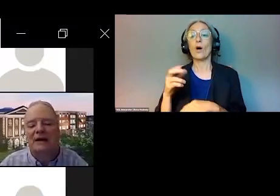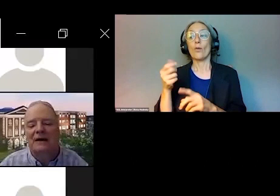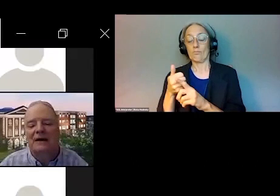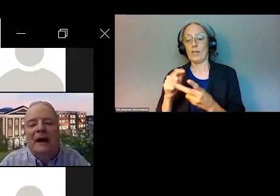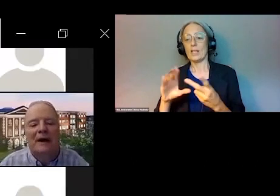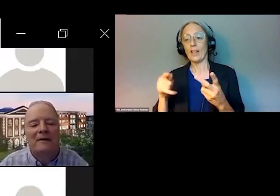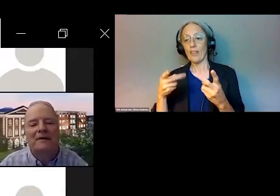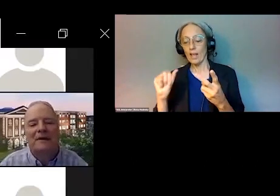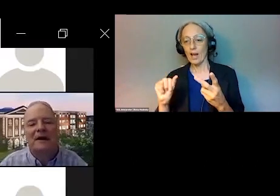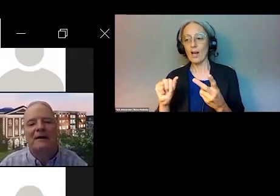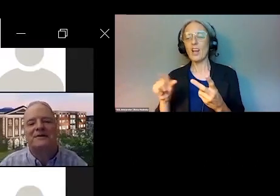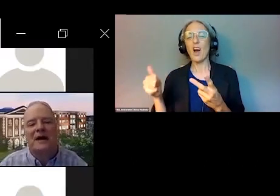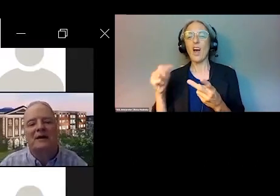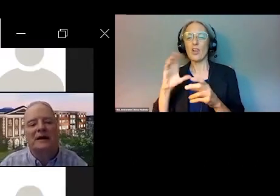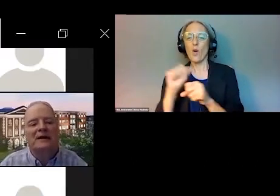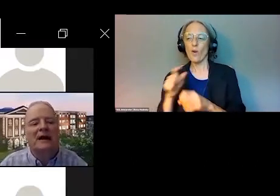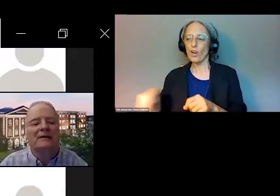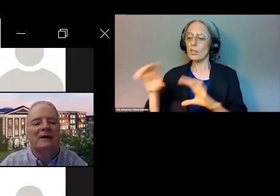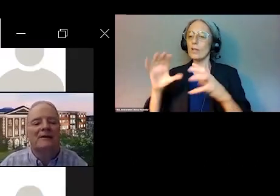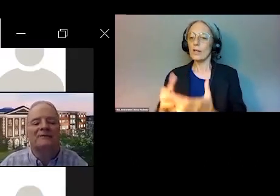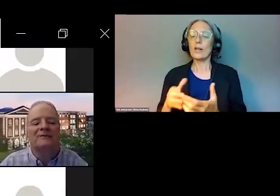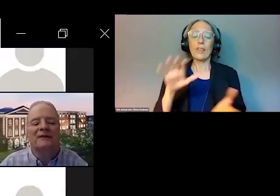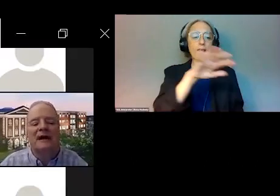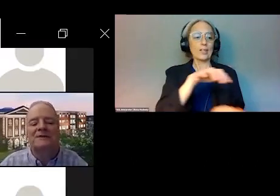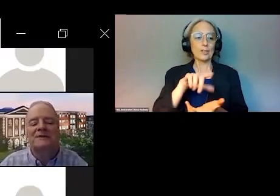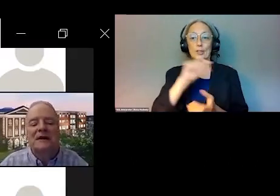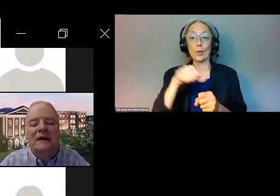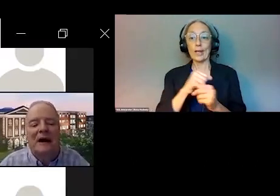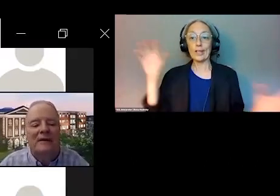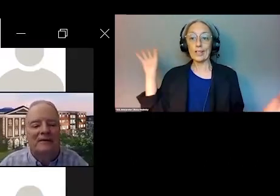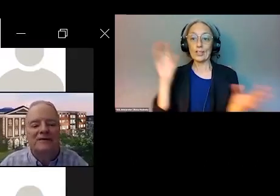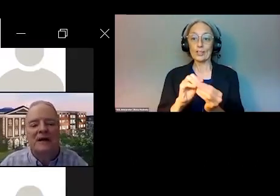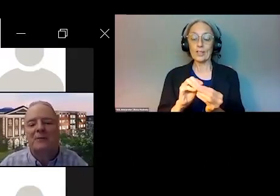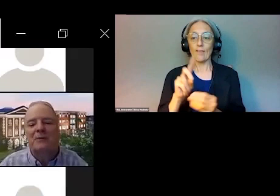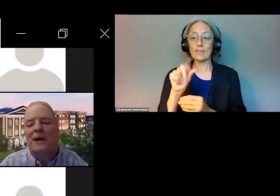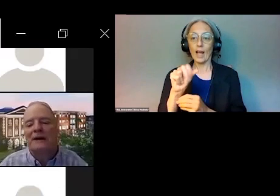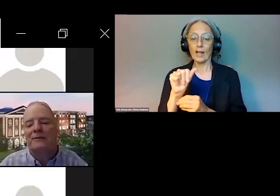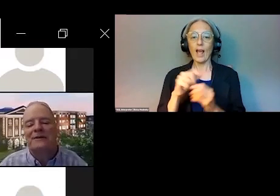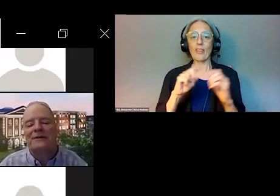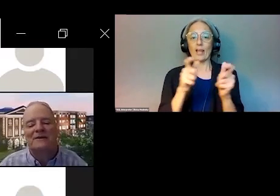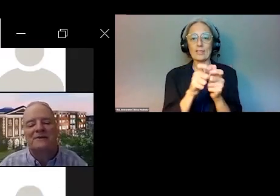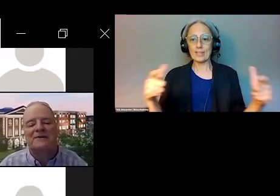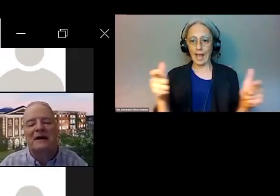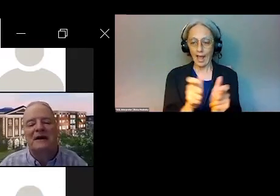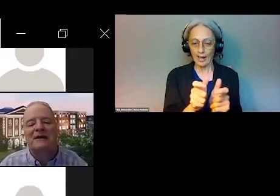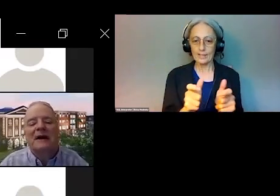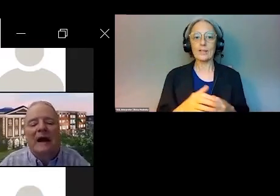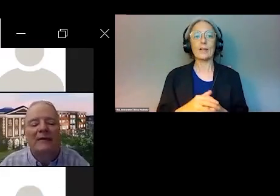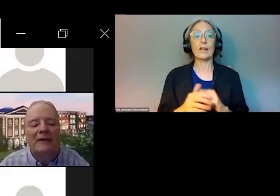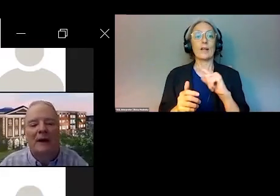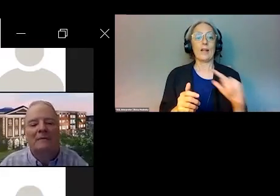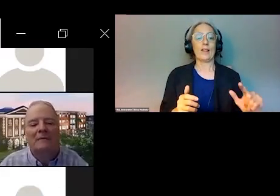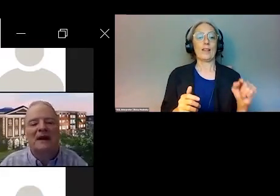20 years of data, and they scaled it. At the left side is the first time point, and the right side